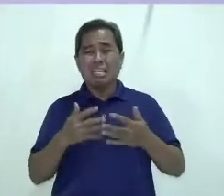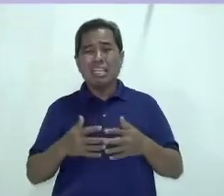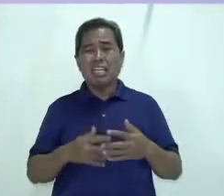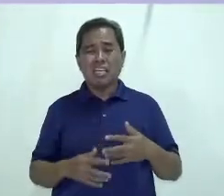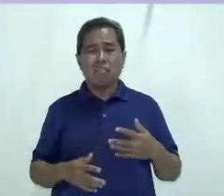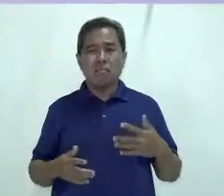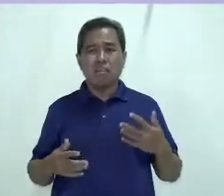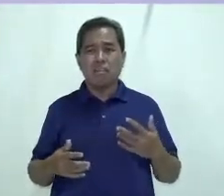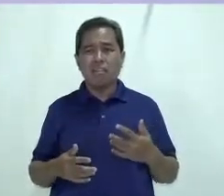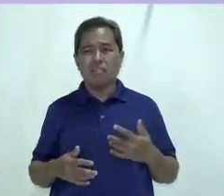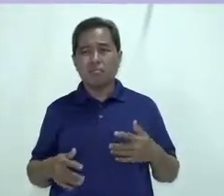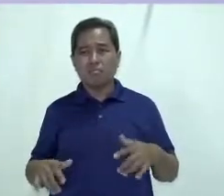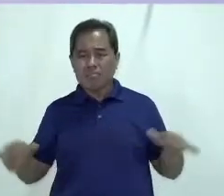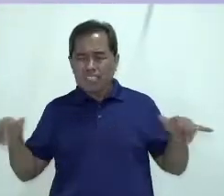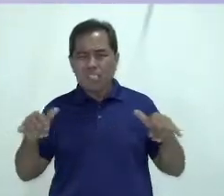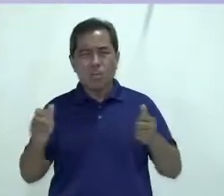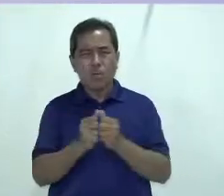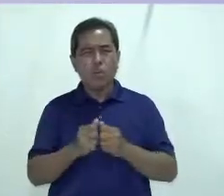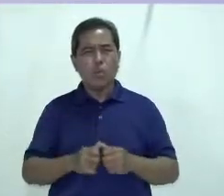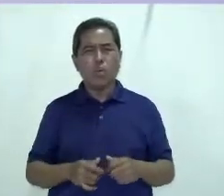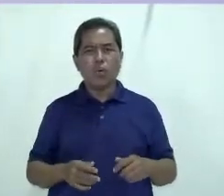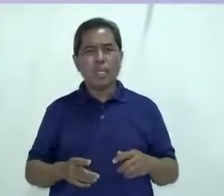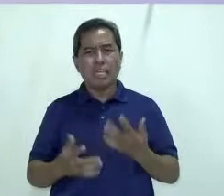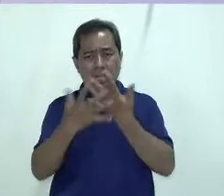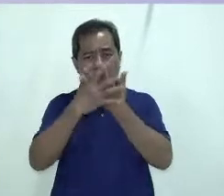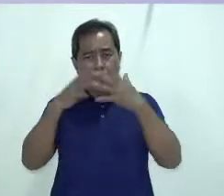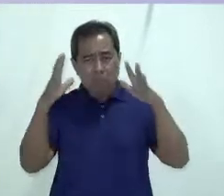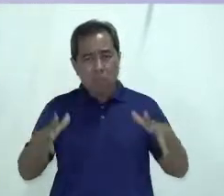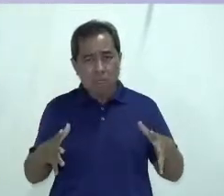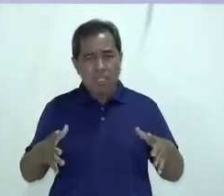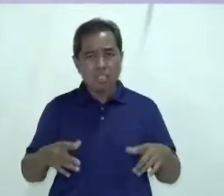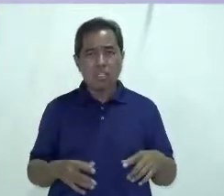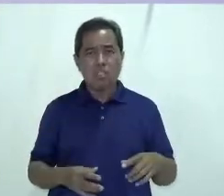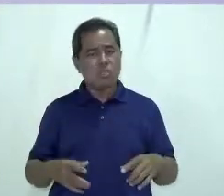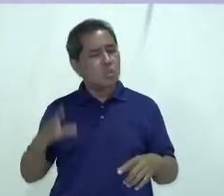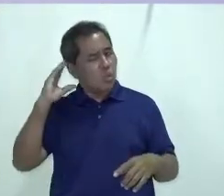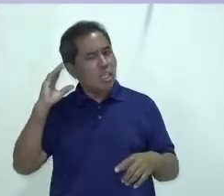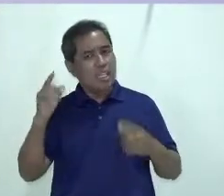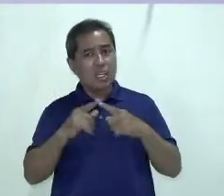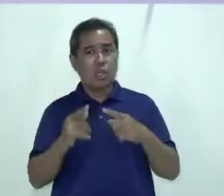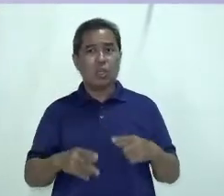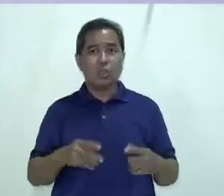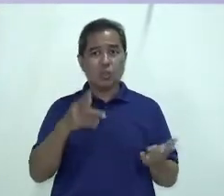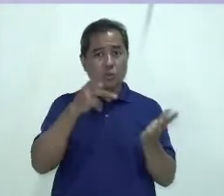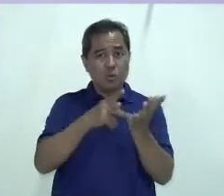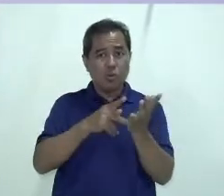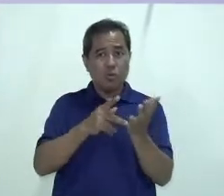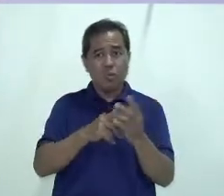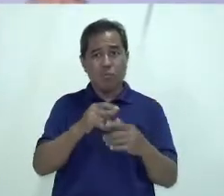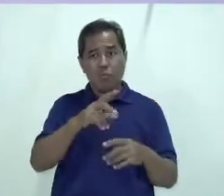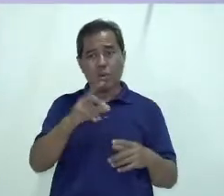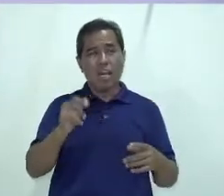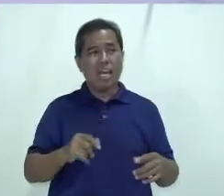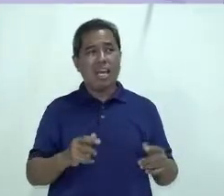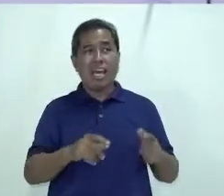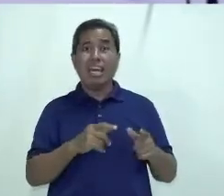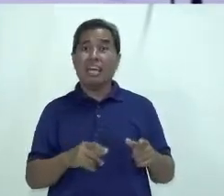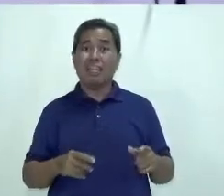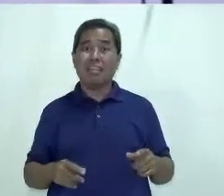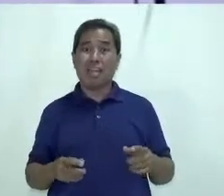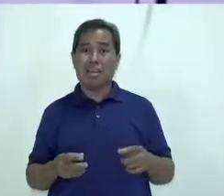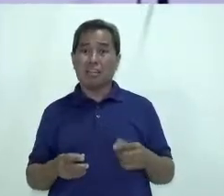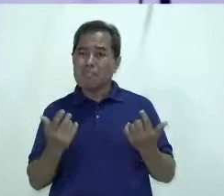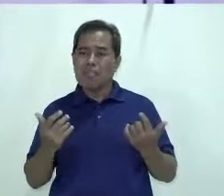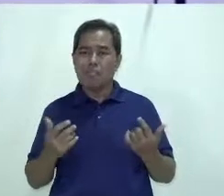them. Because of what they heard, God came into their situation. I'm sure that some of them were starting to put their faith, man, if that's really